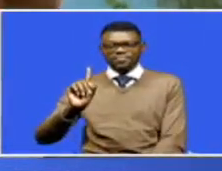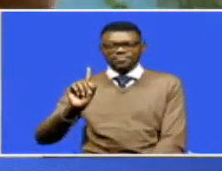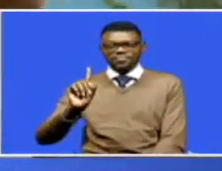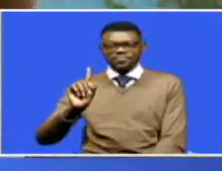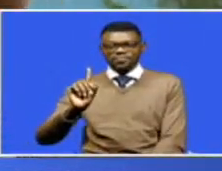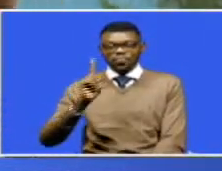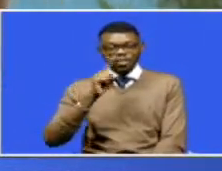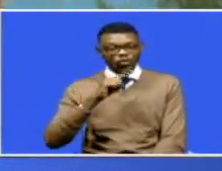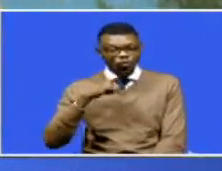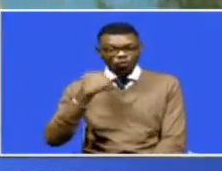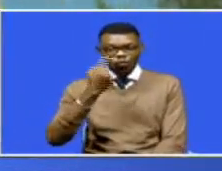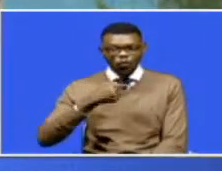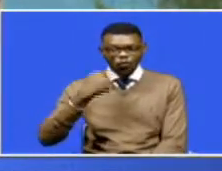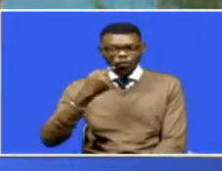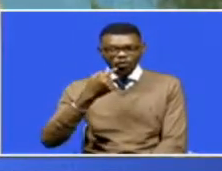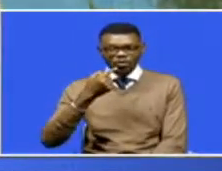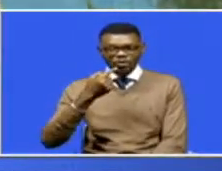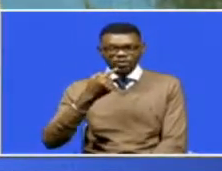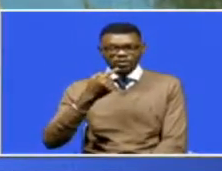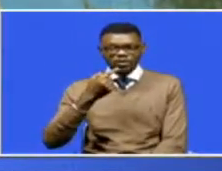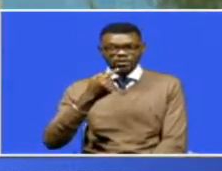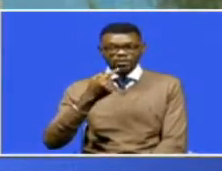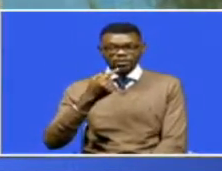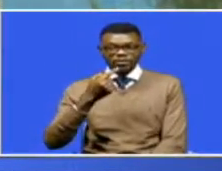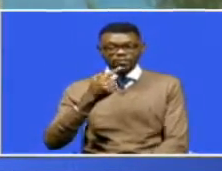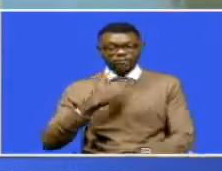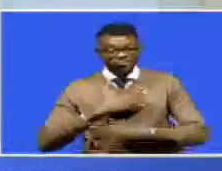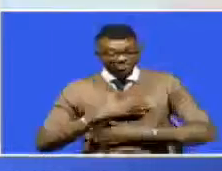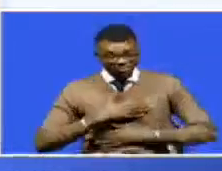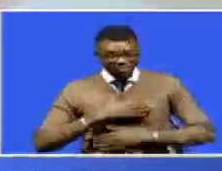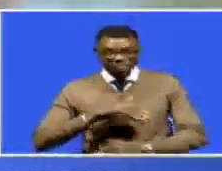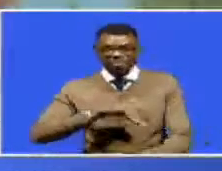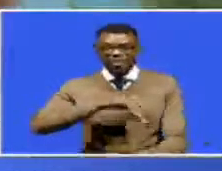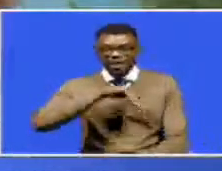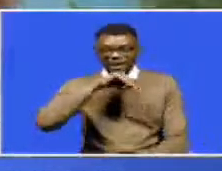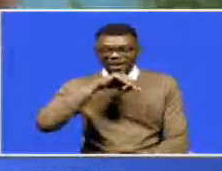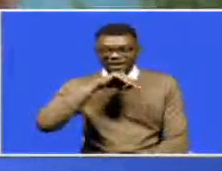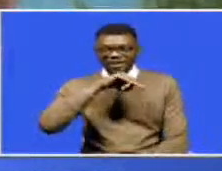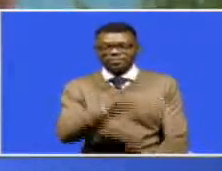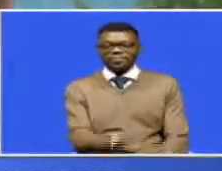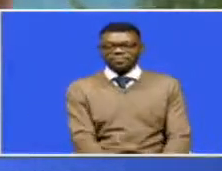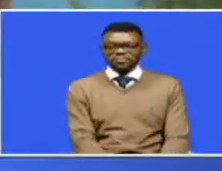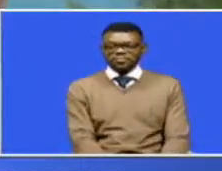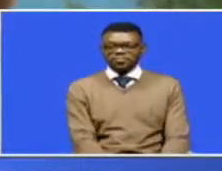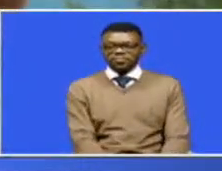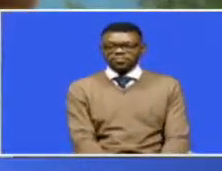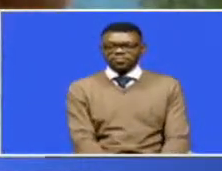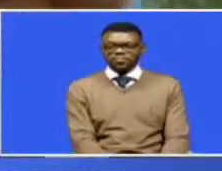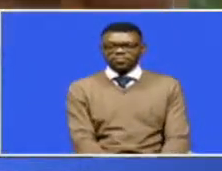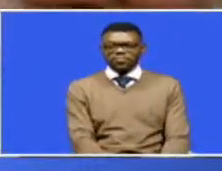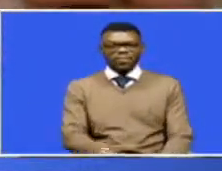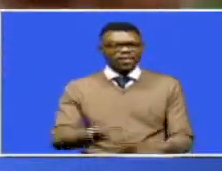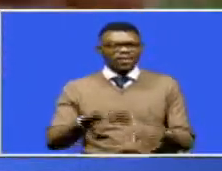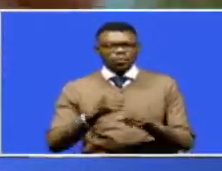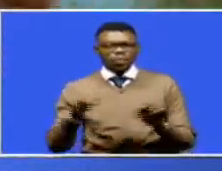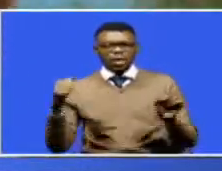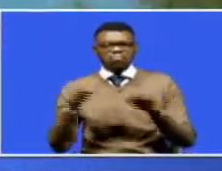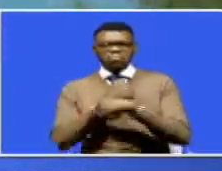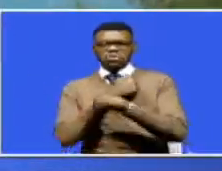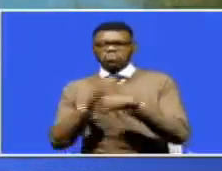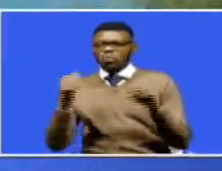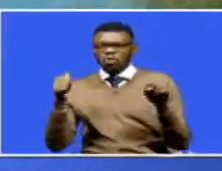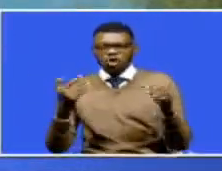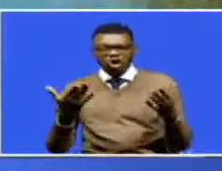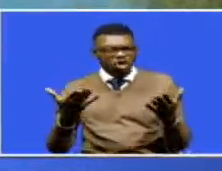and that is the Right Honorable Raila Amolo Odinga. We cannot countenance